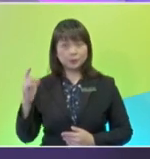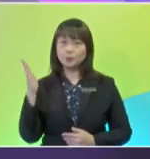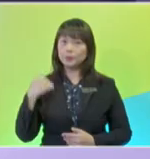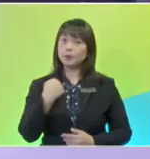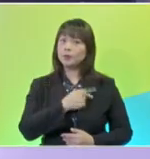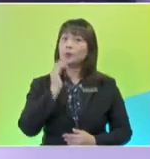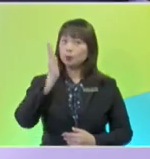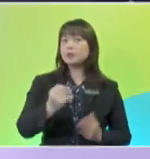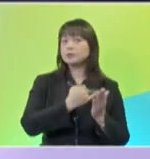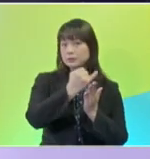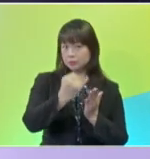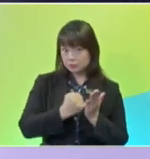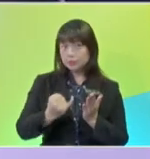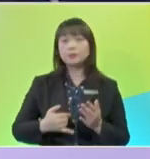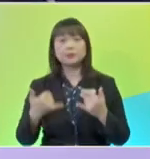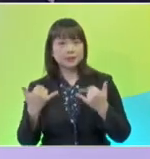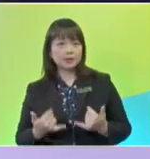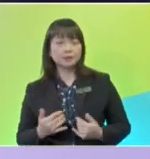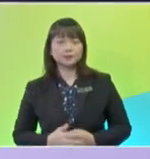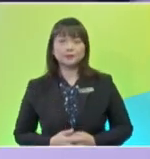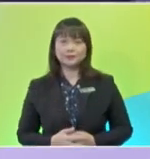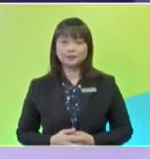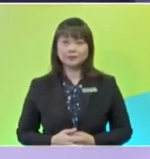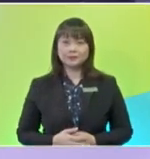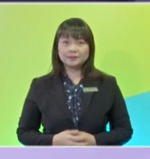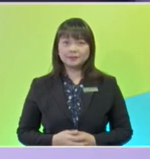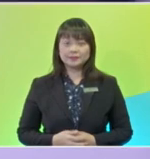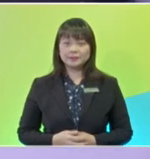now. Okay, me too.